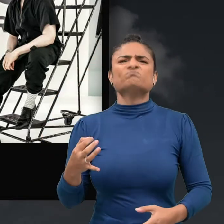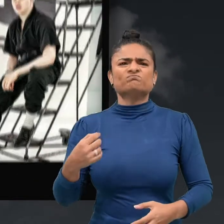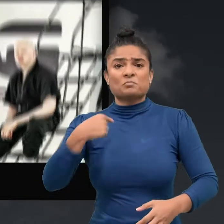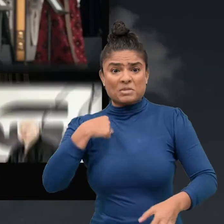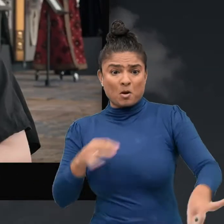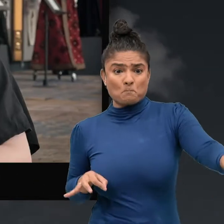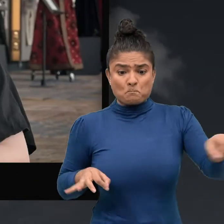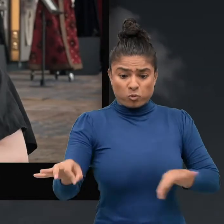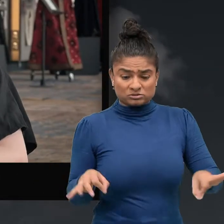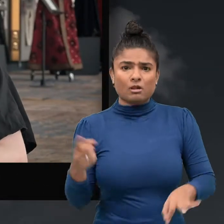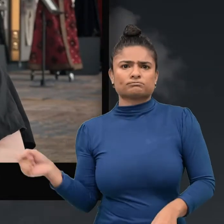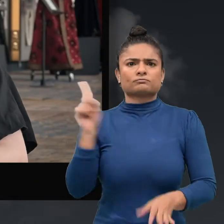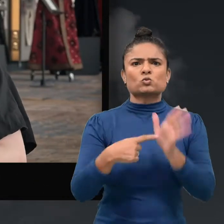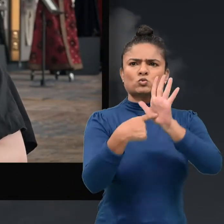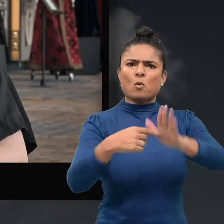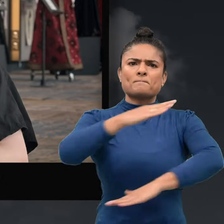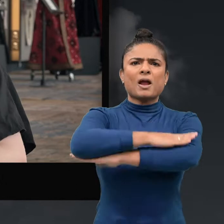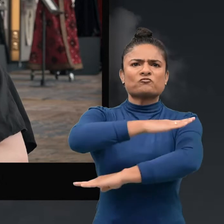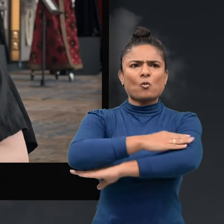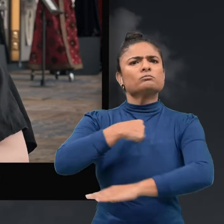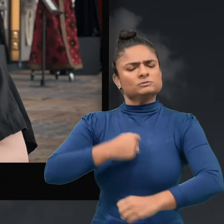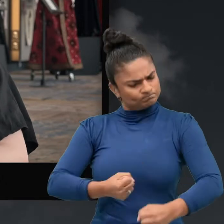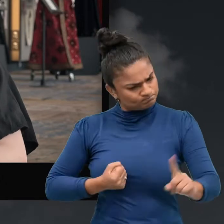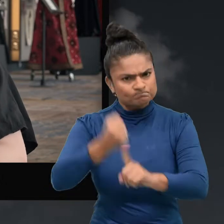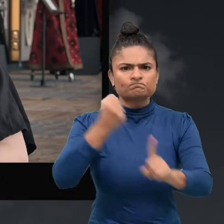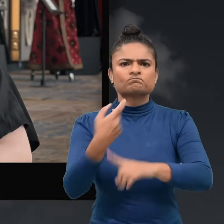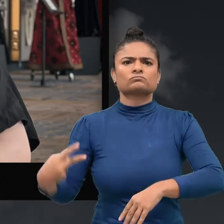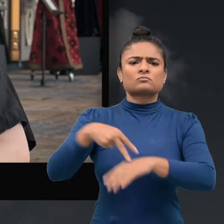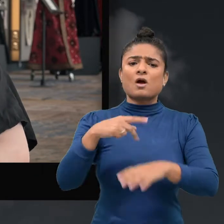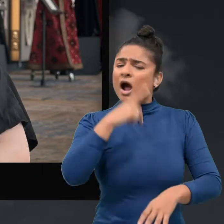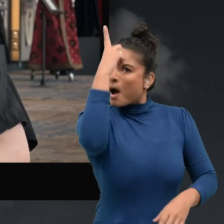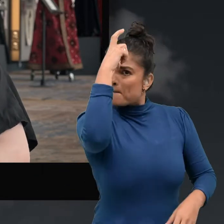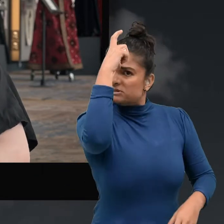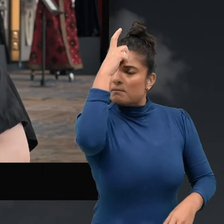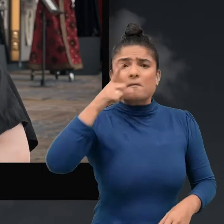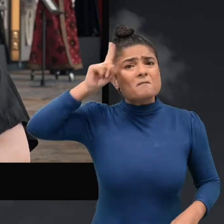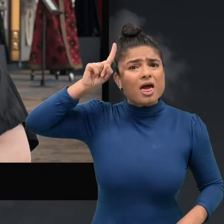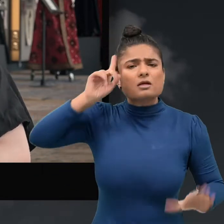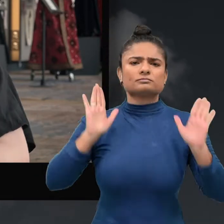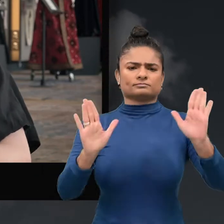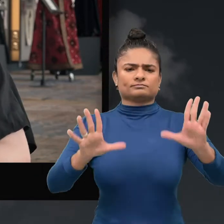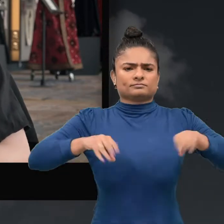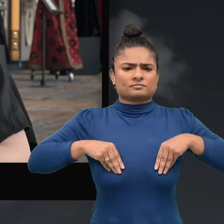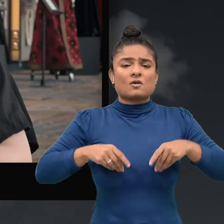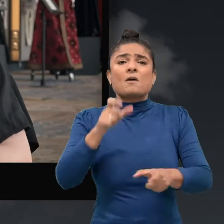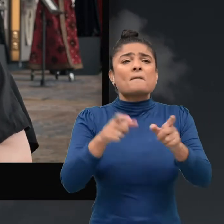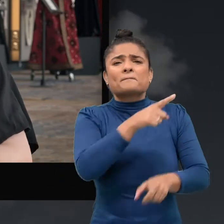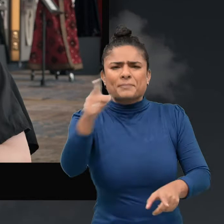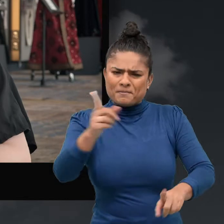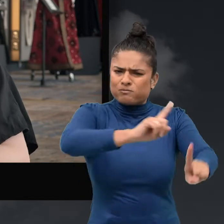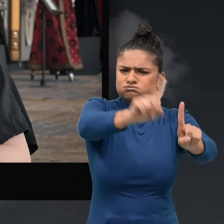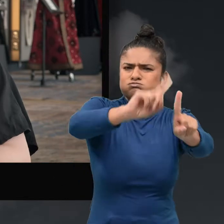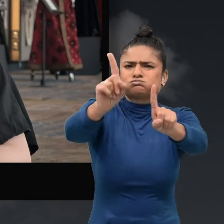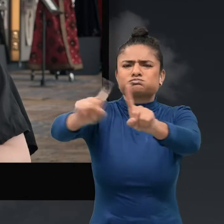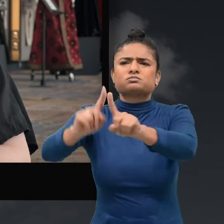that. It's literally just a skin condition. There's nothing else to it. And the person is still, you know, I